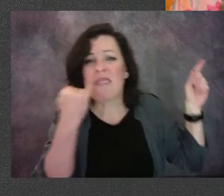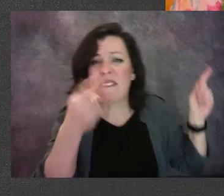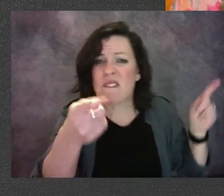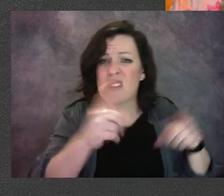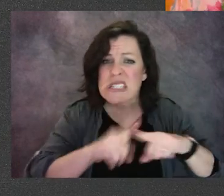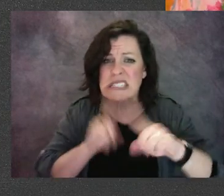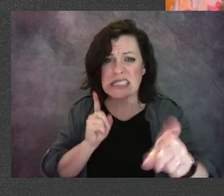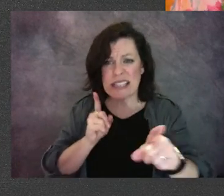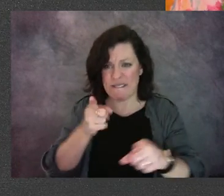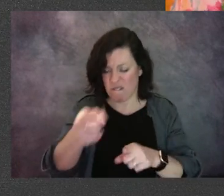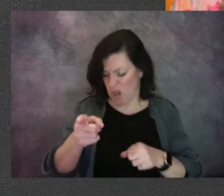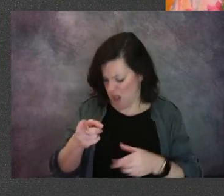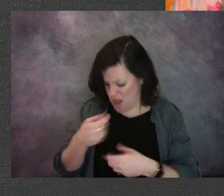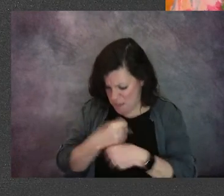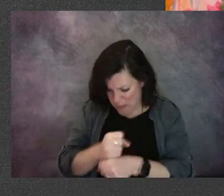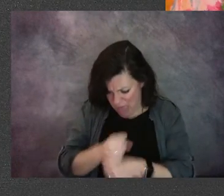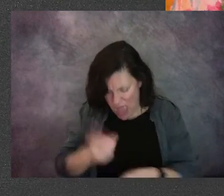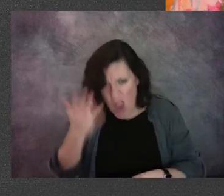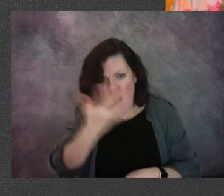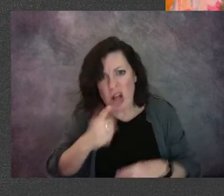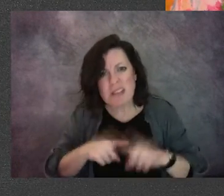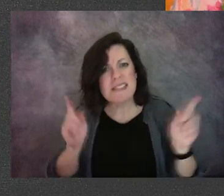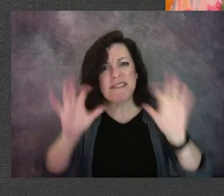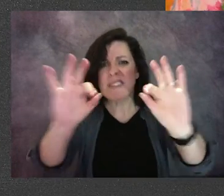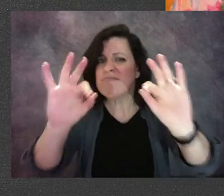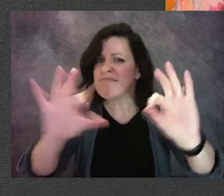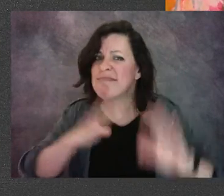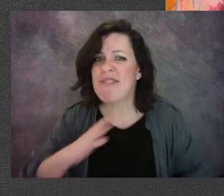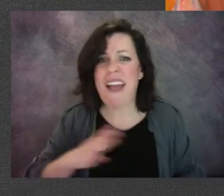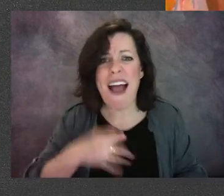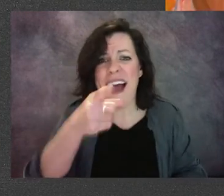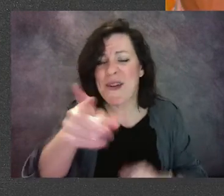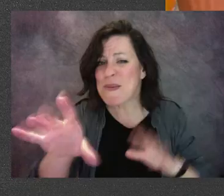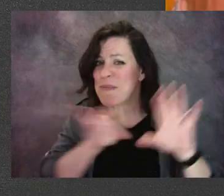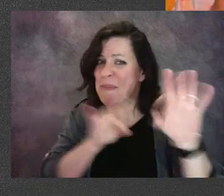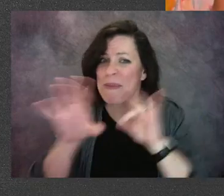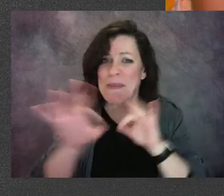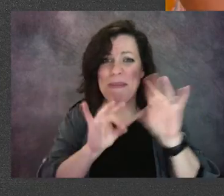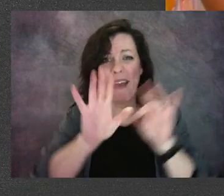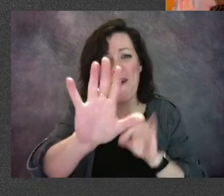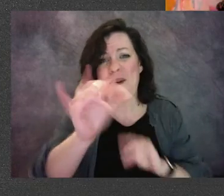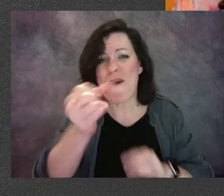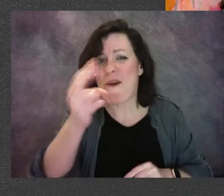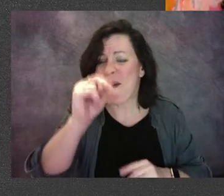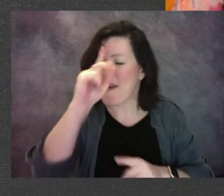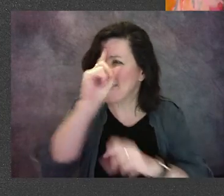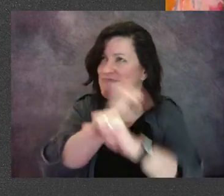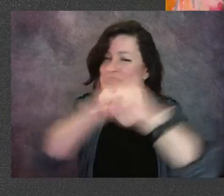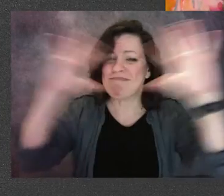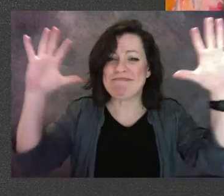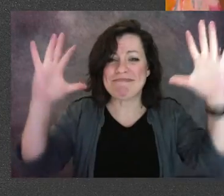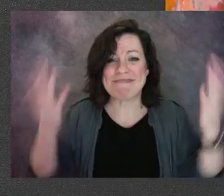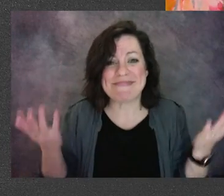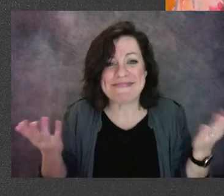It's okay if your paper, if your art goes off your page. Here's another one.